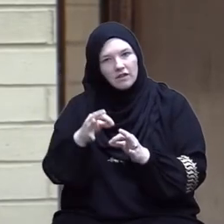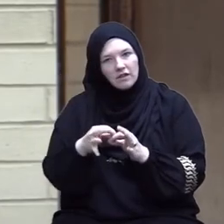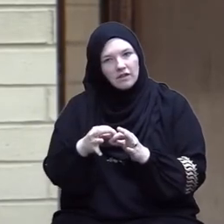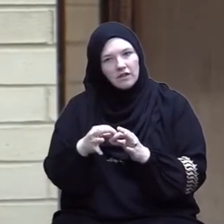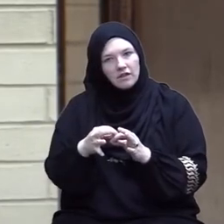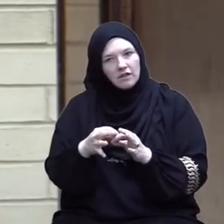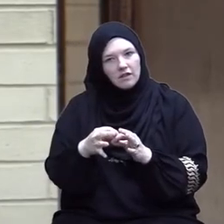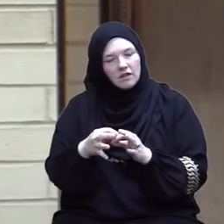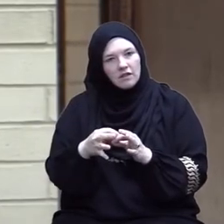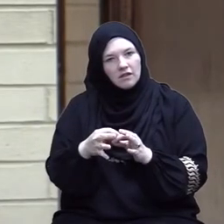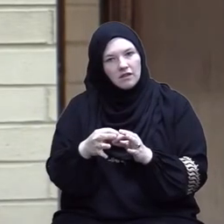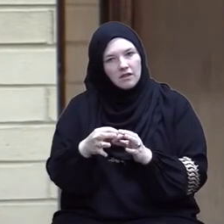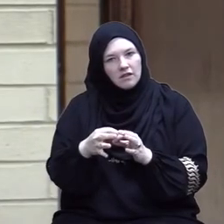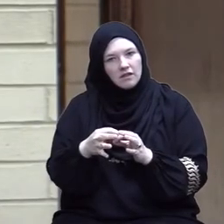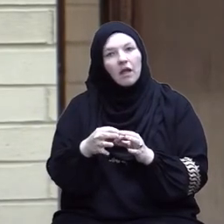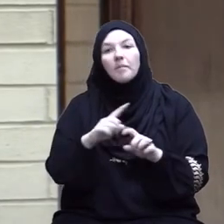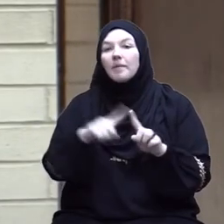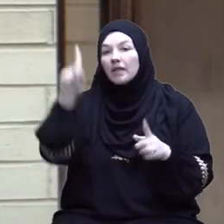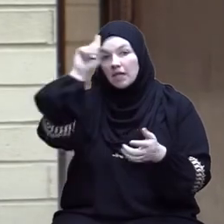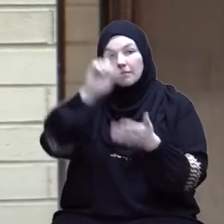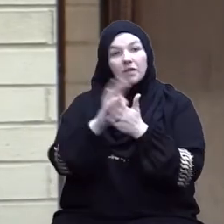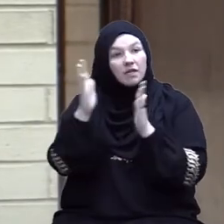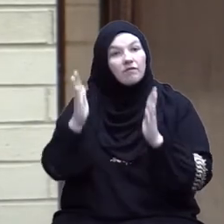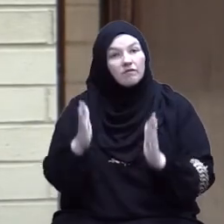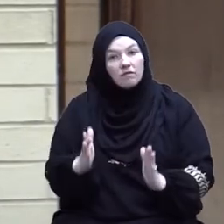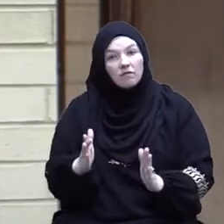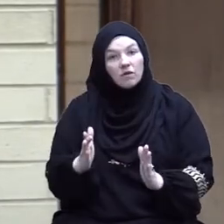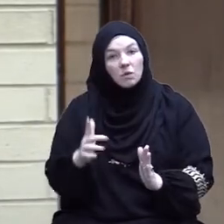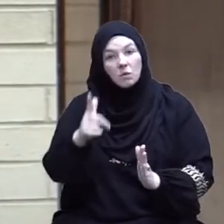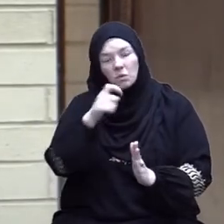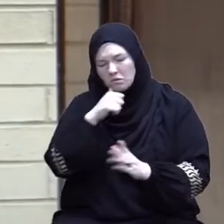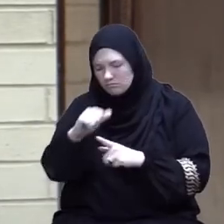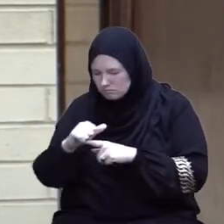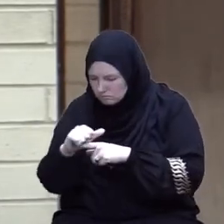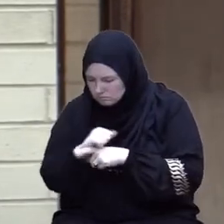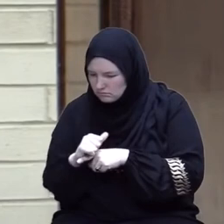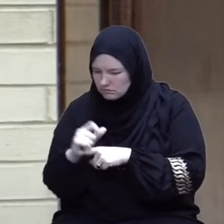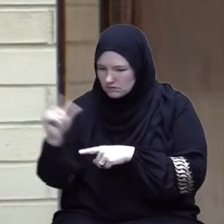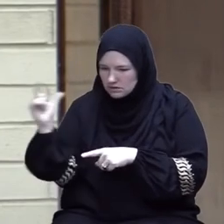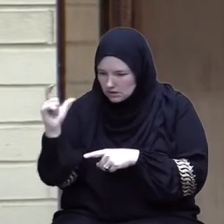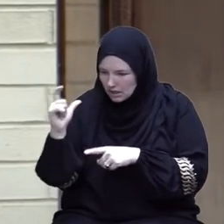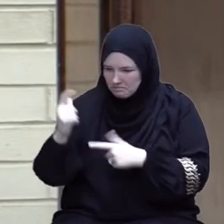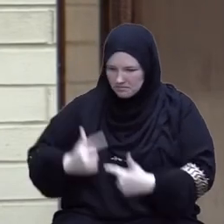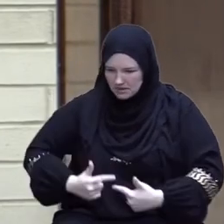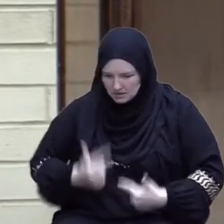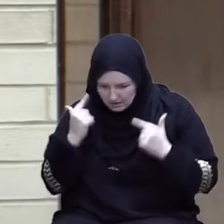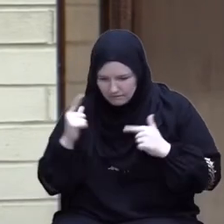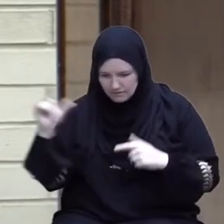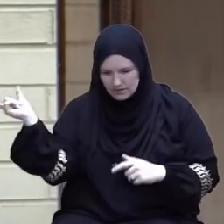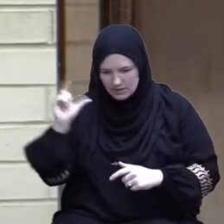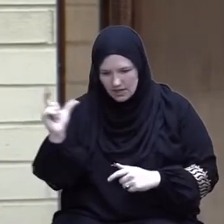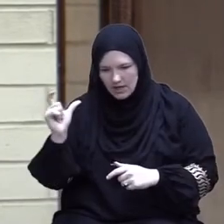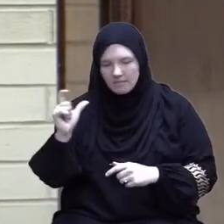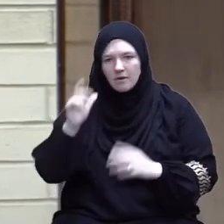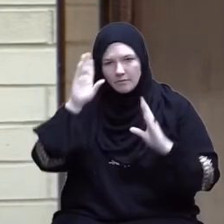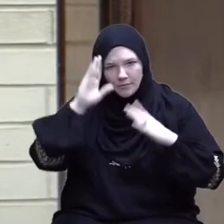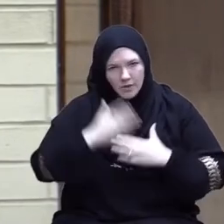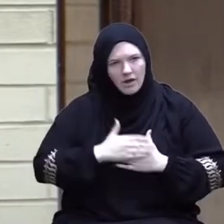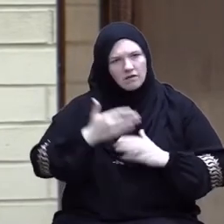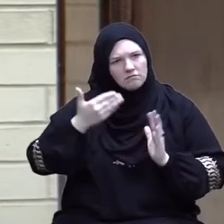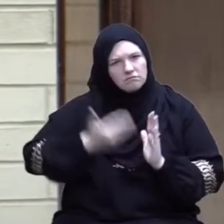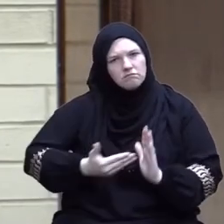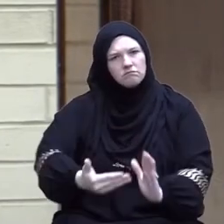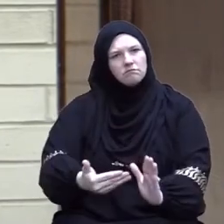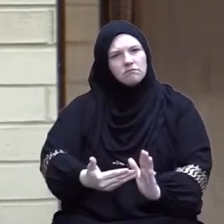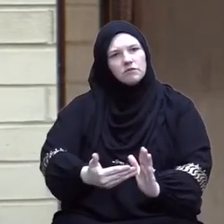go with those ideas. But the believers who are successful are the ones who live their faith, and they